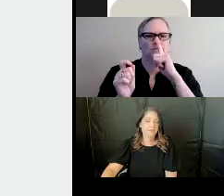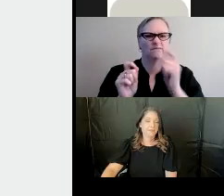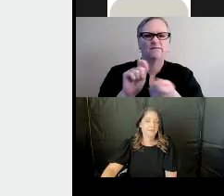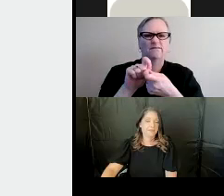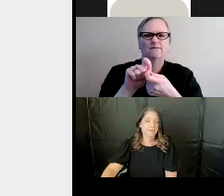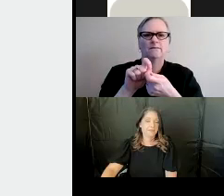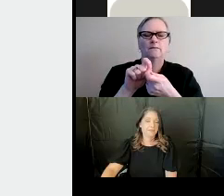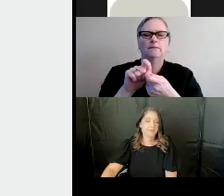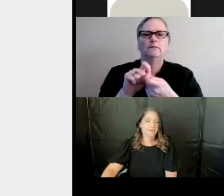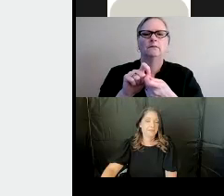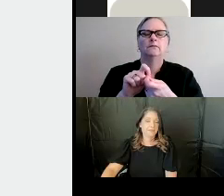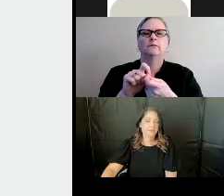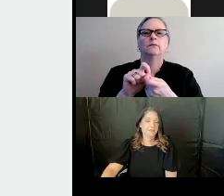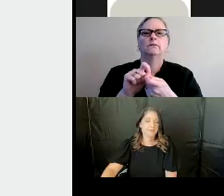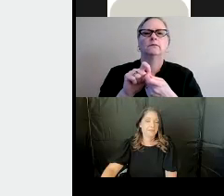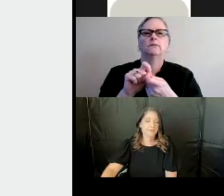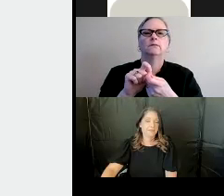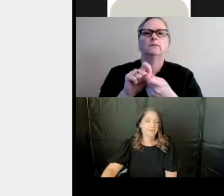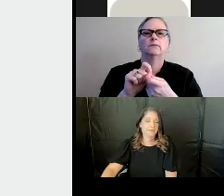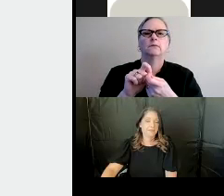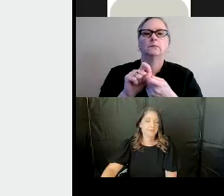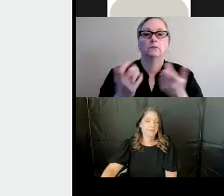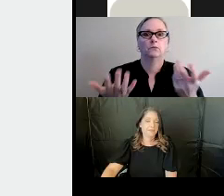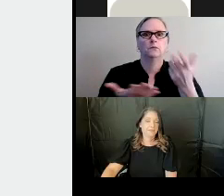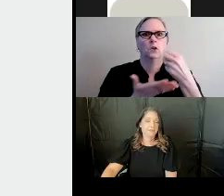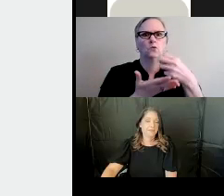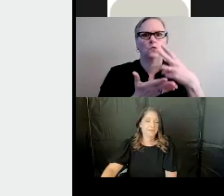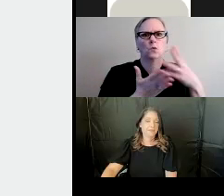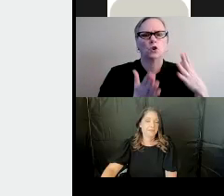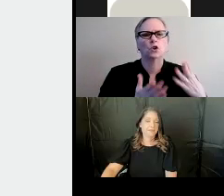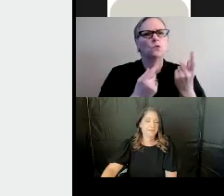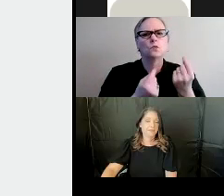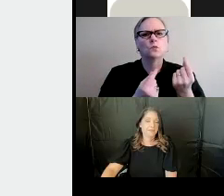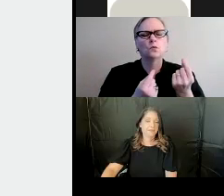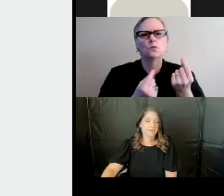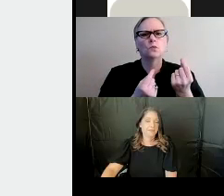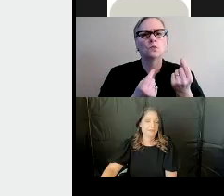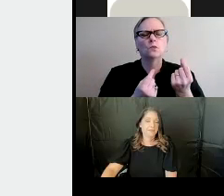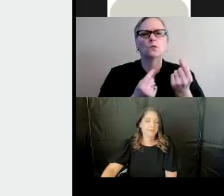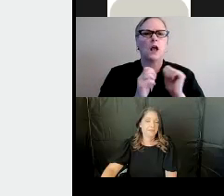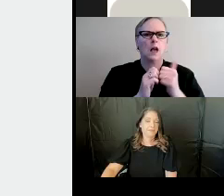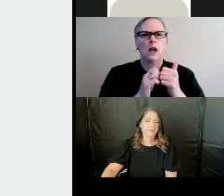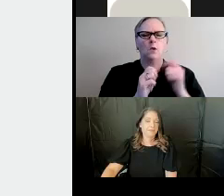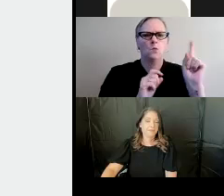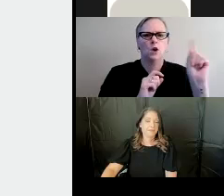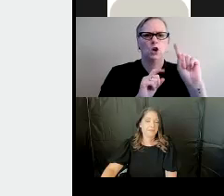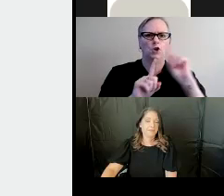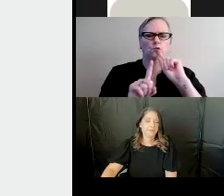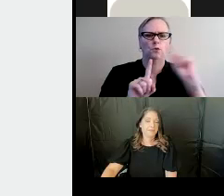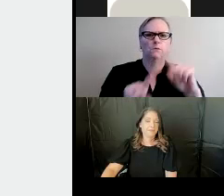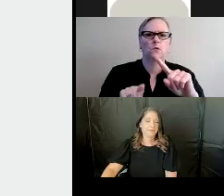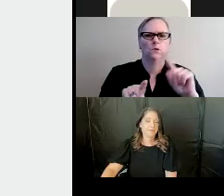So what should Bernice do? Where should Bernice Bernice make a report